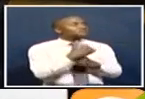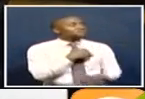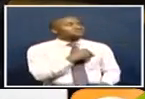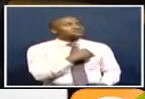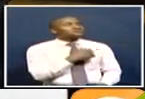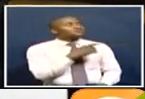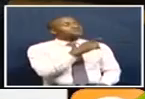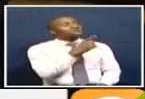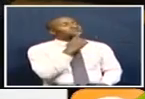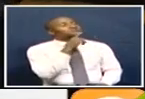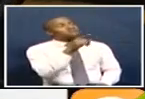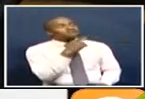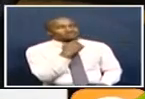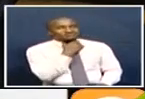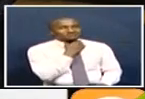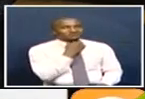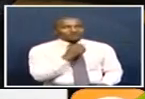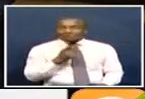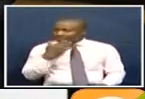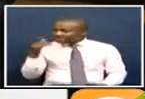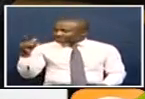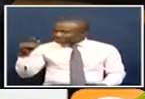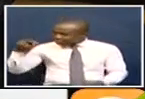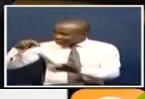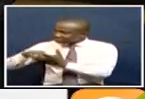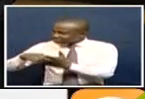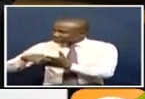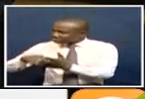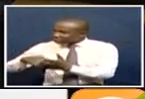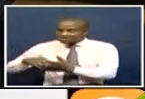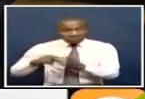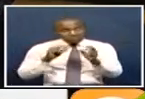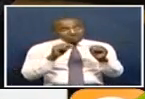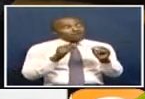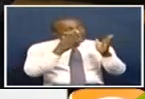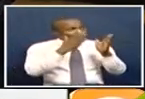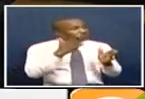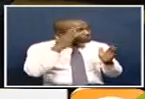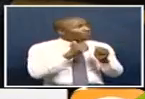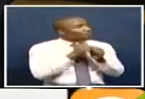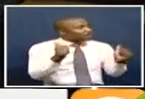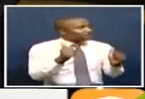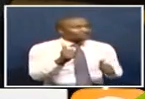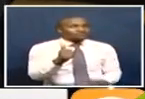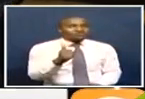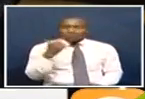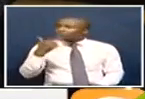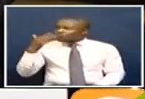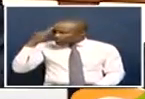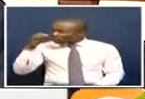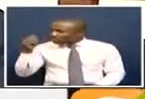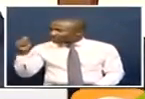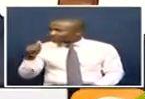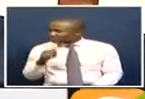type of this person. At least you took a stand. Yeah. No, you take a stand to a person you know very well. Who do you know very well? Oparanya and